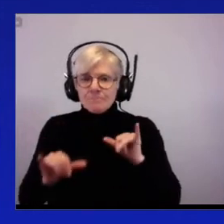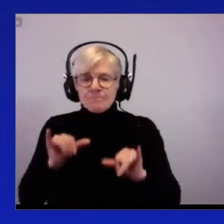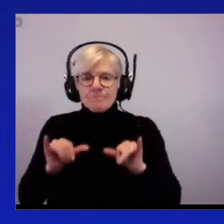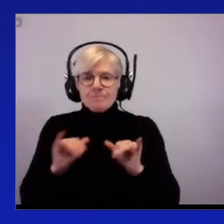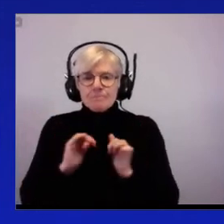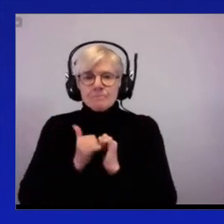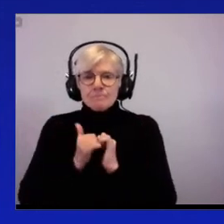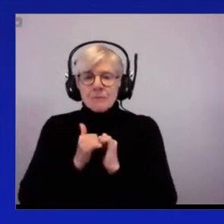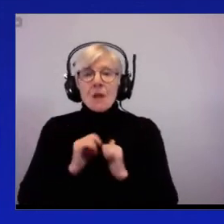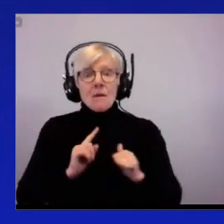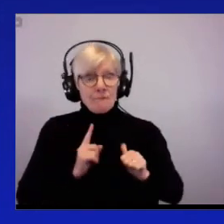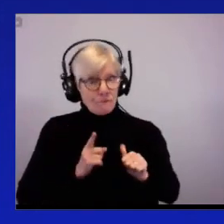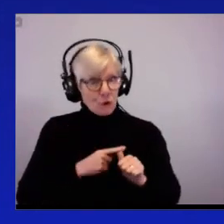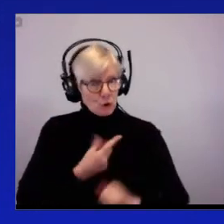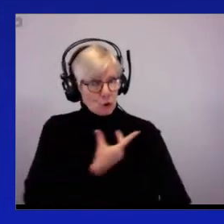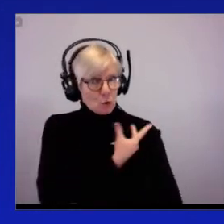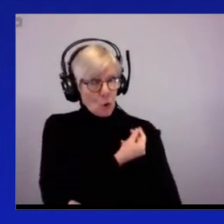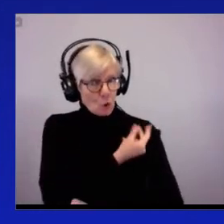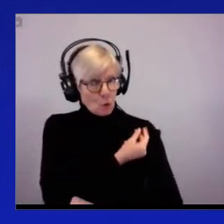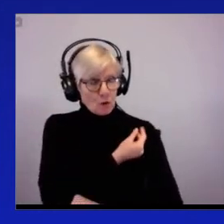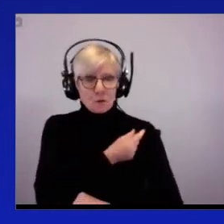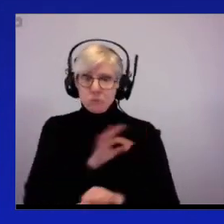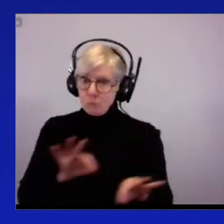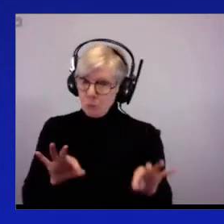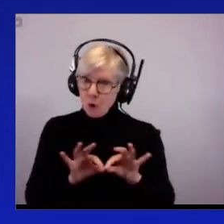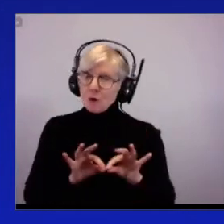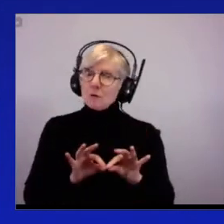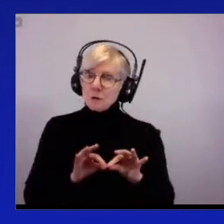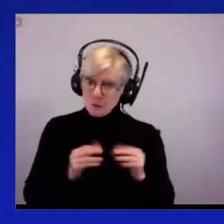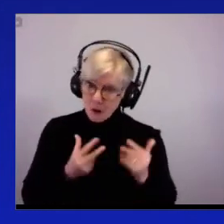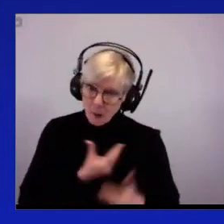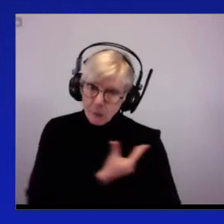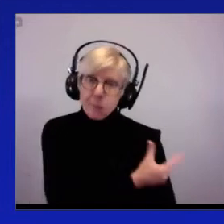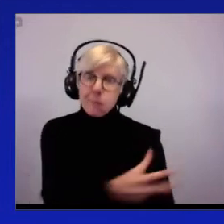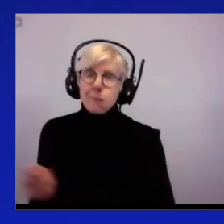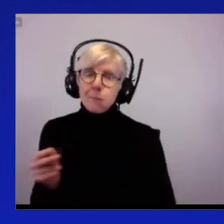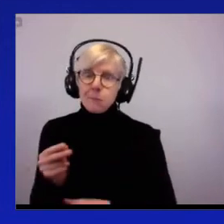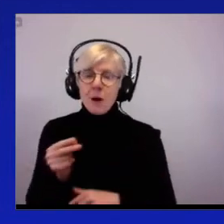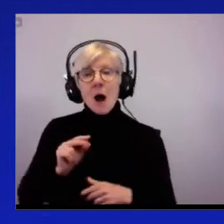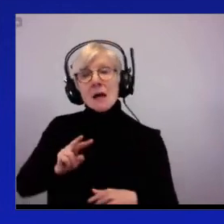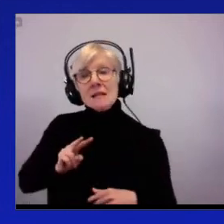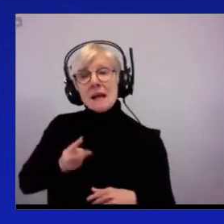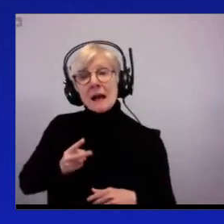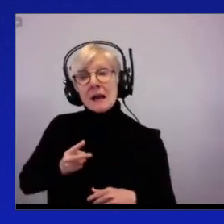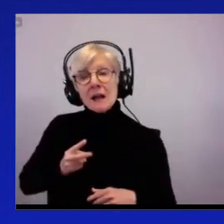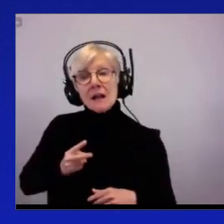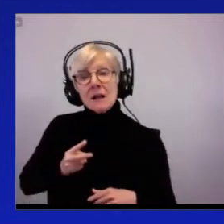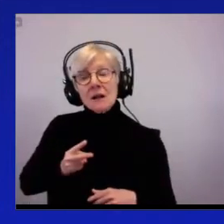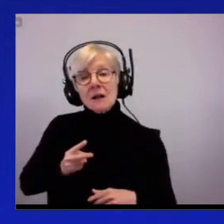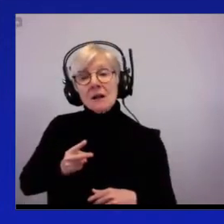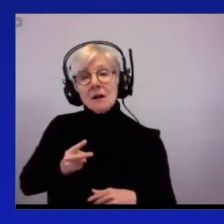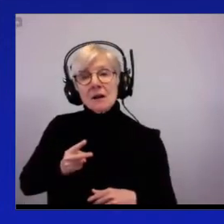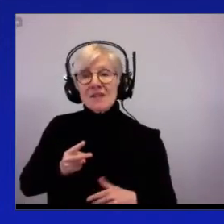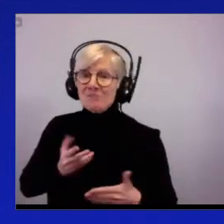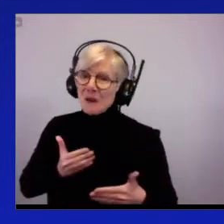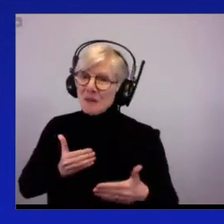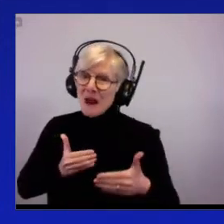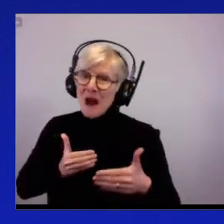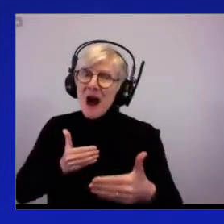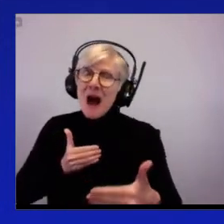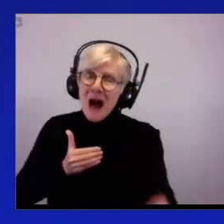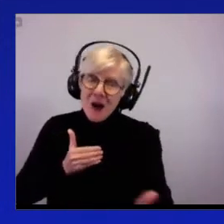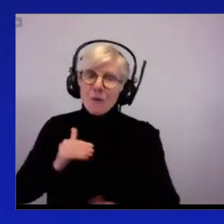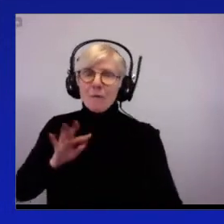using that first dose and then potentially following with a second dose up to 42 days. That's a period